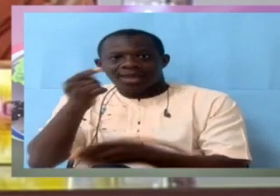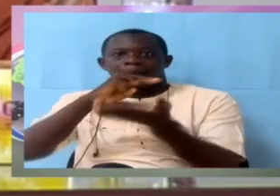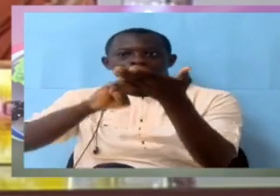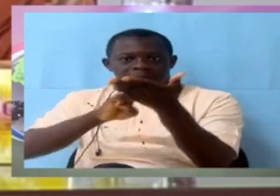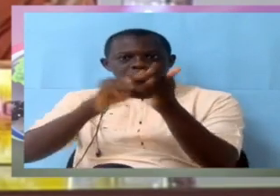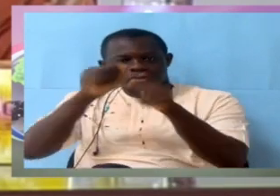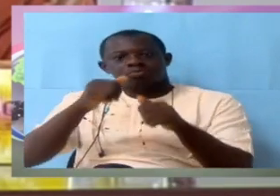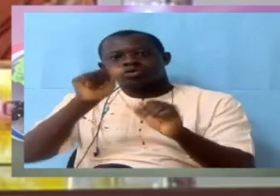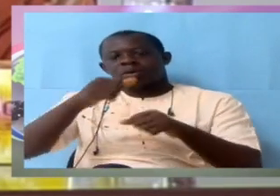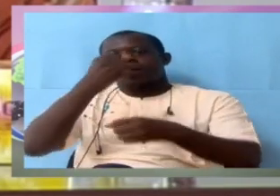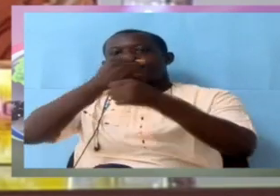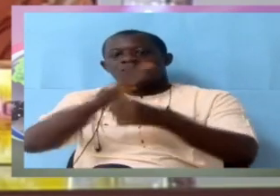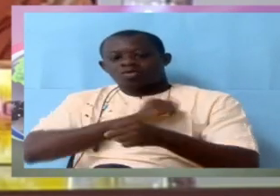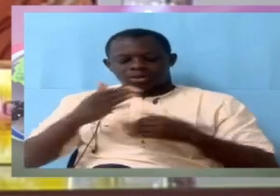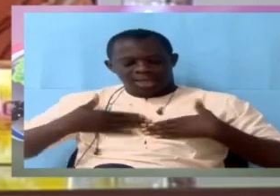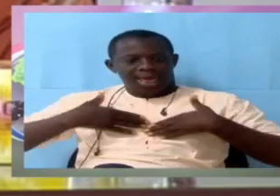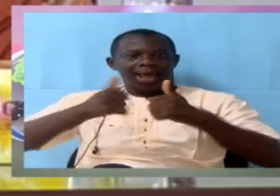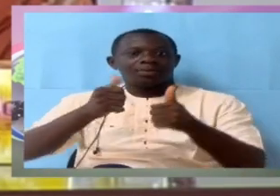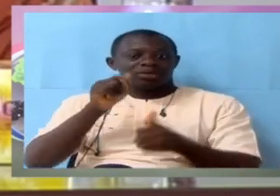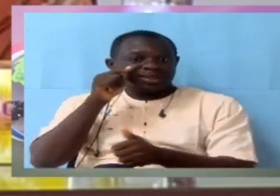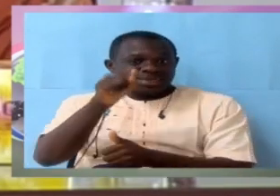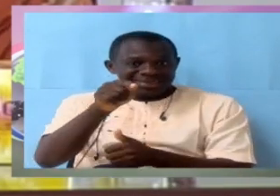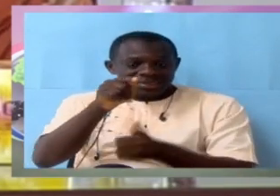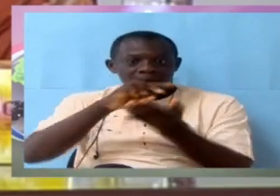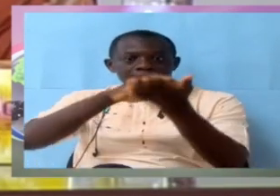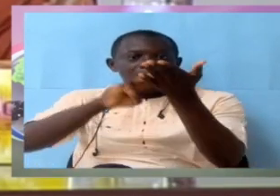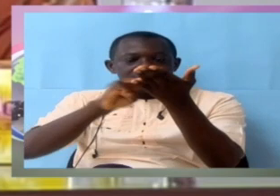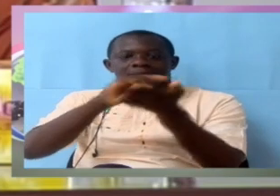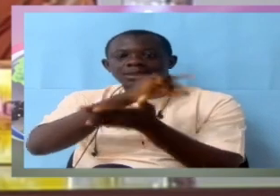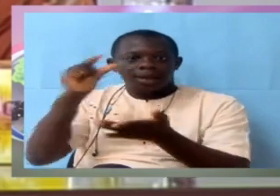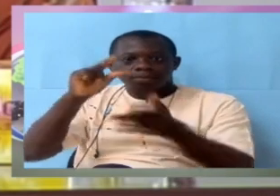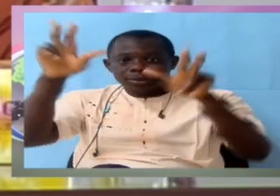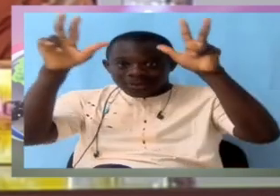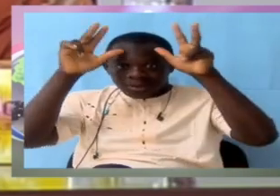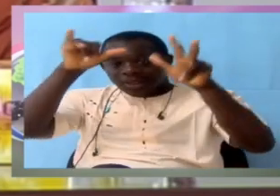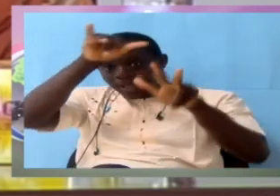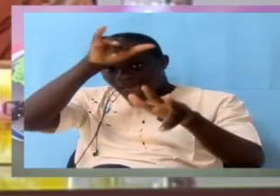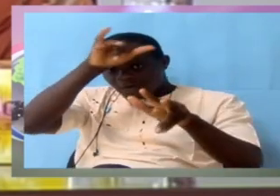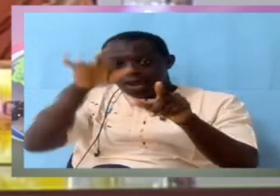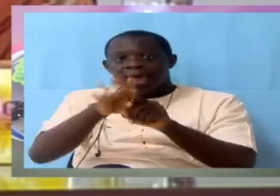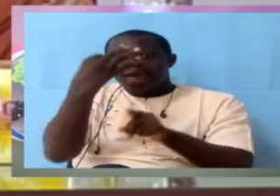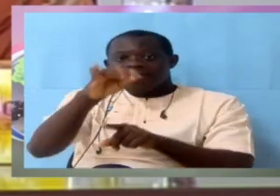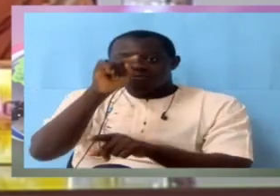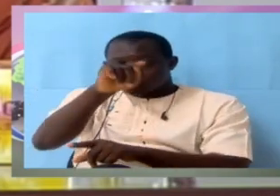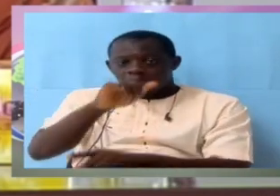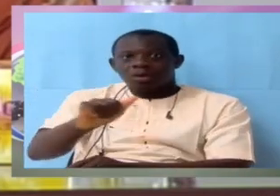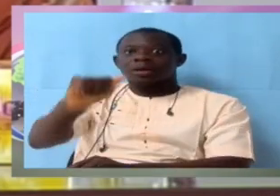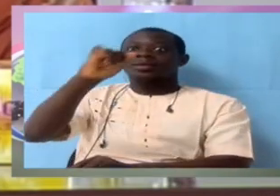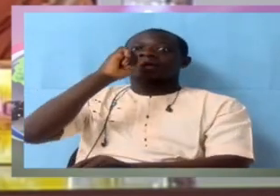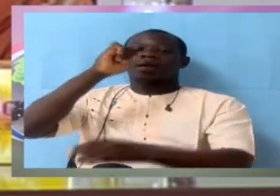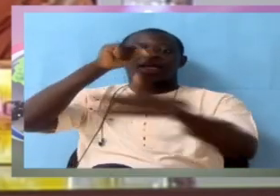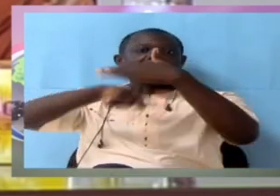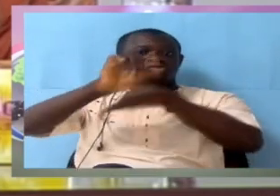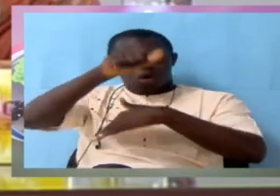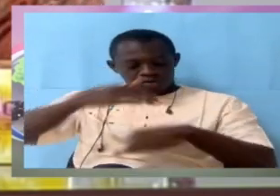will cure us. But this one called Gine, if you drink it inside your stomach, it looks like there is